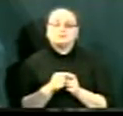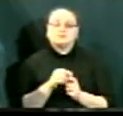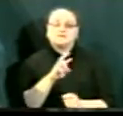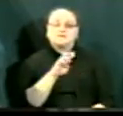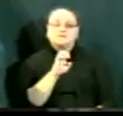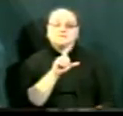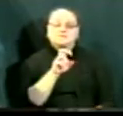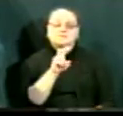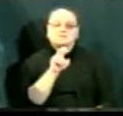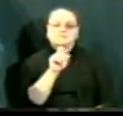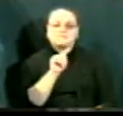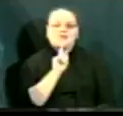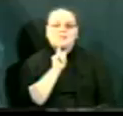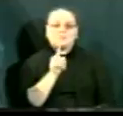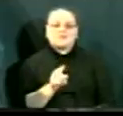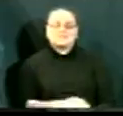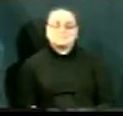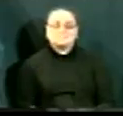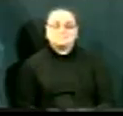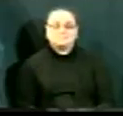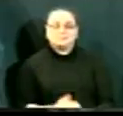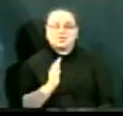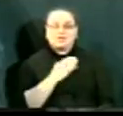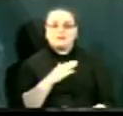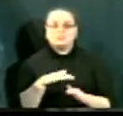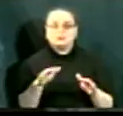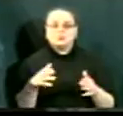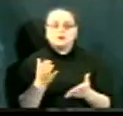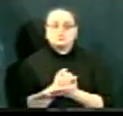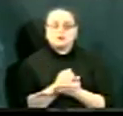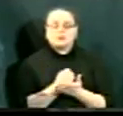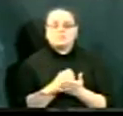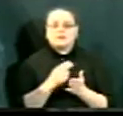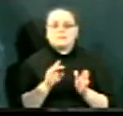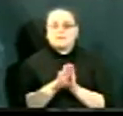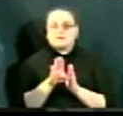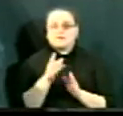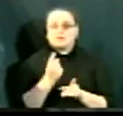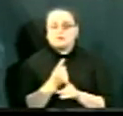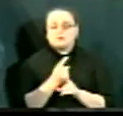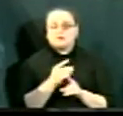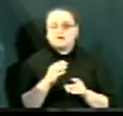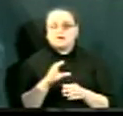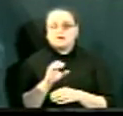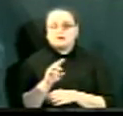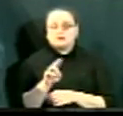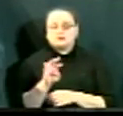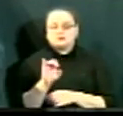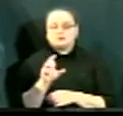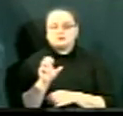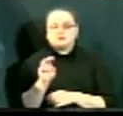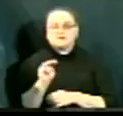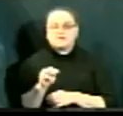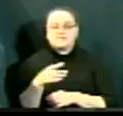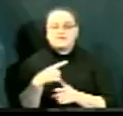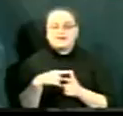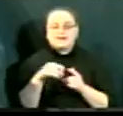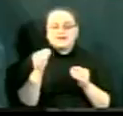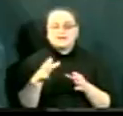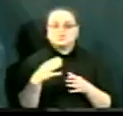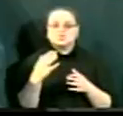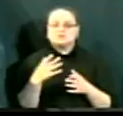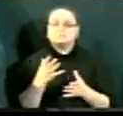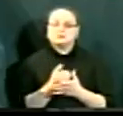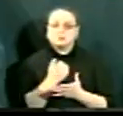relevant and realistic. Our children deserve a developmentally appropriate curriculum, and teachers deserve a well-thought-out teacher